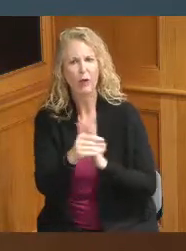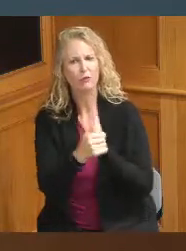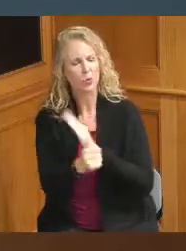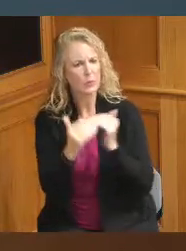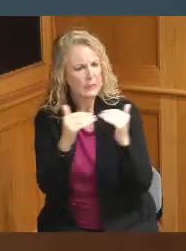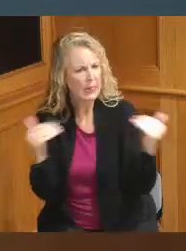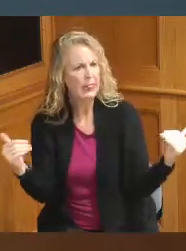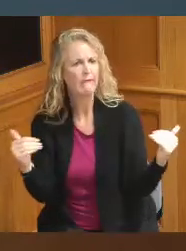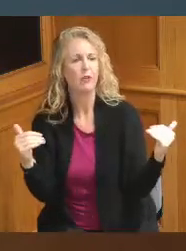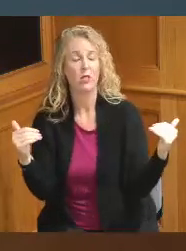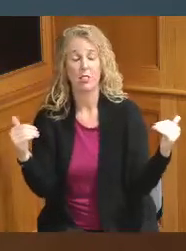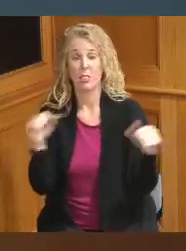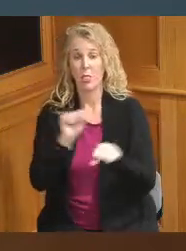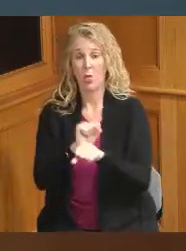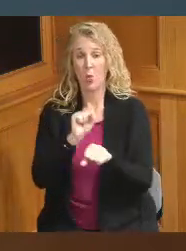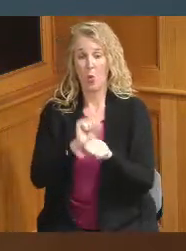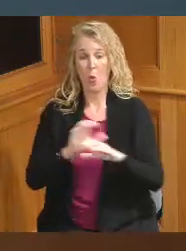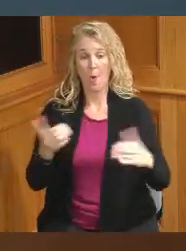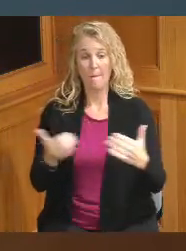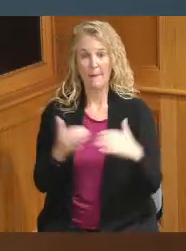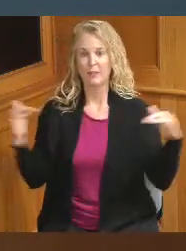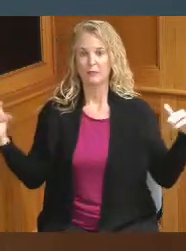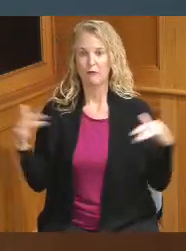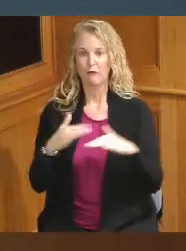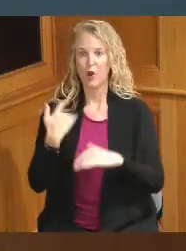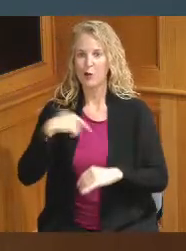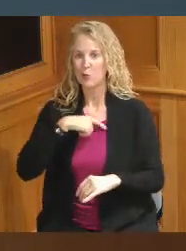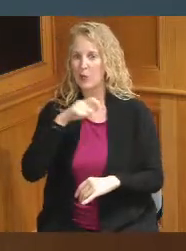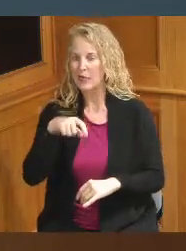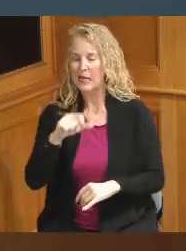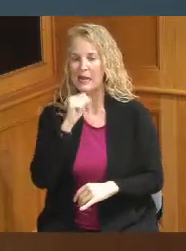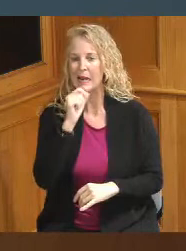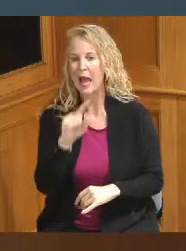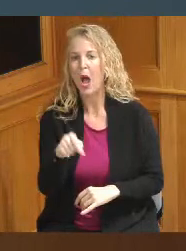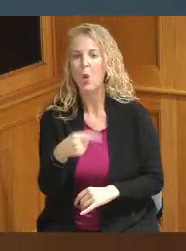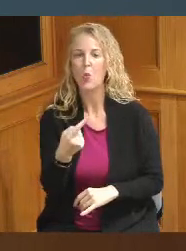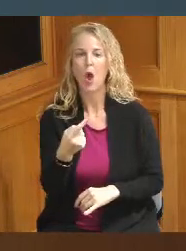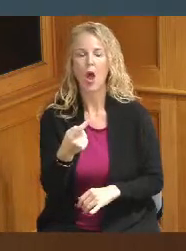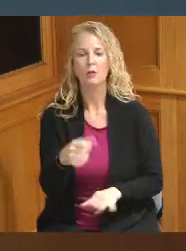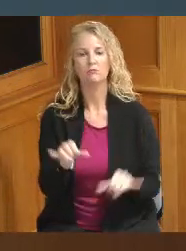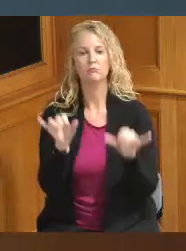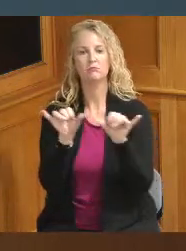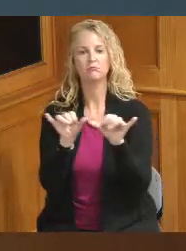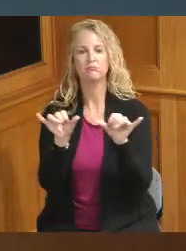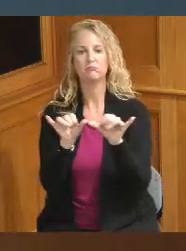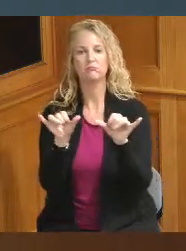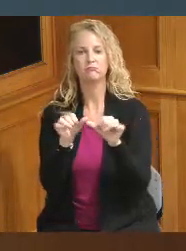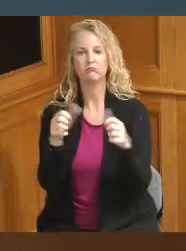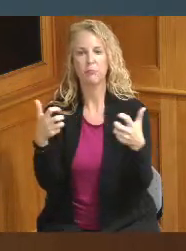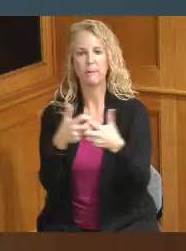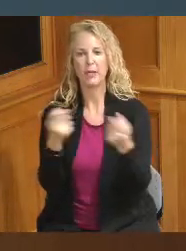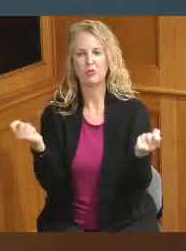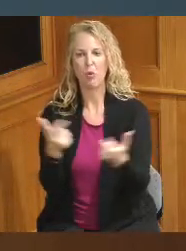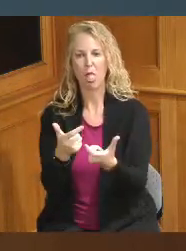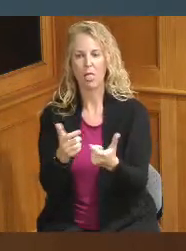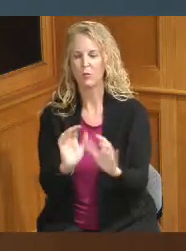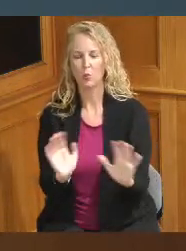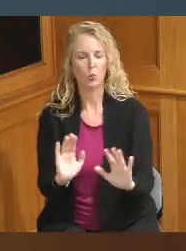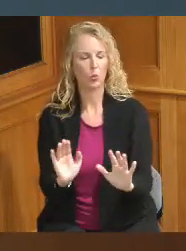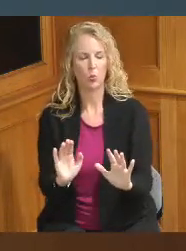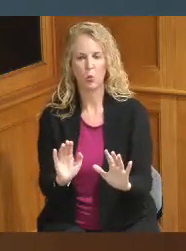diversify the workforce. There's not one cookie cutter approach to